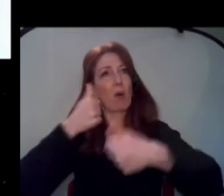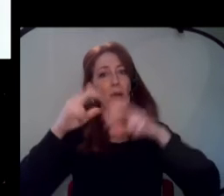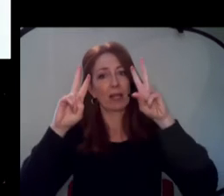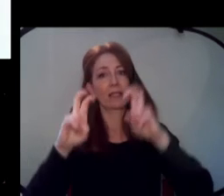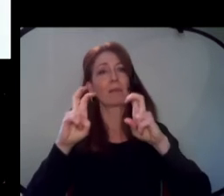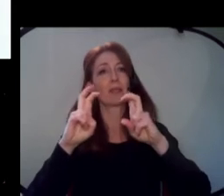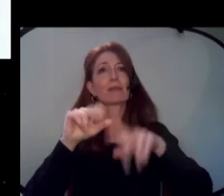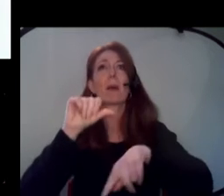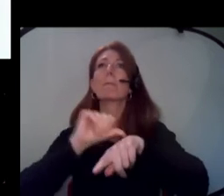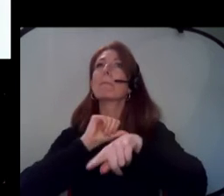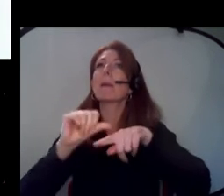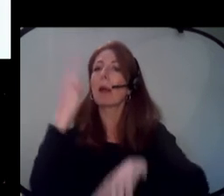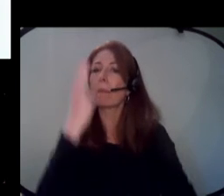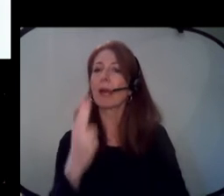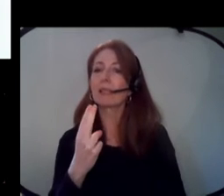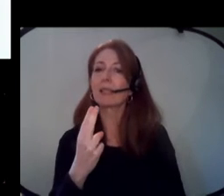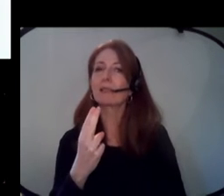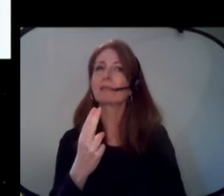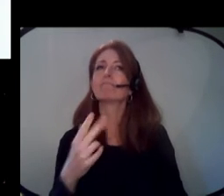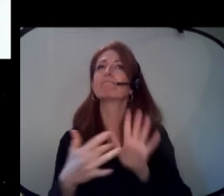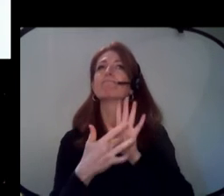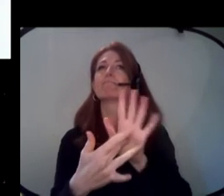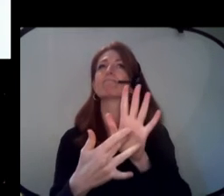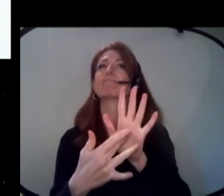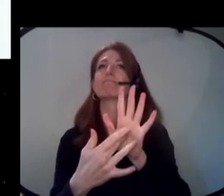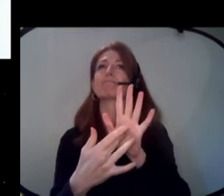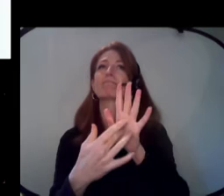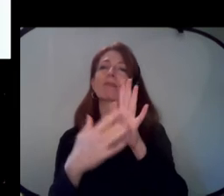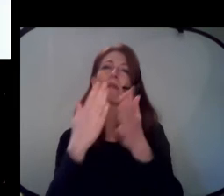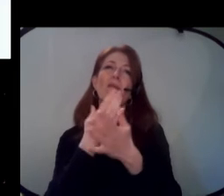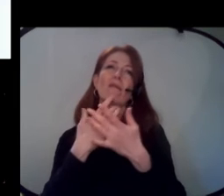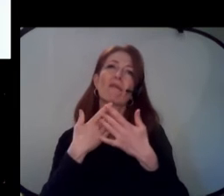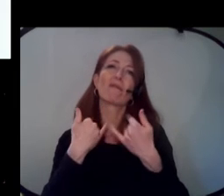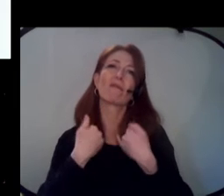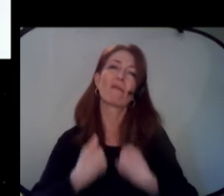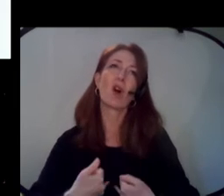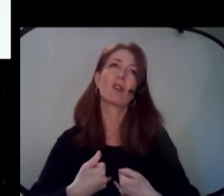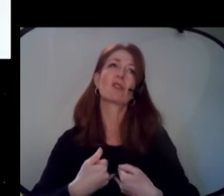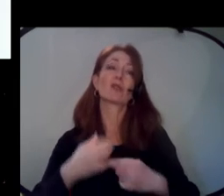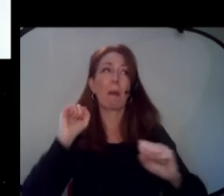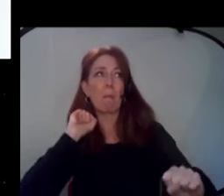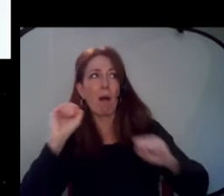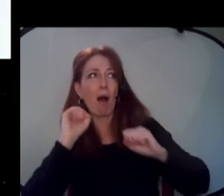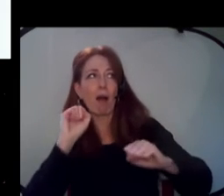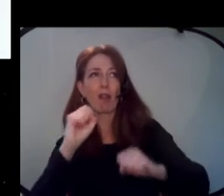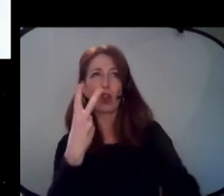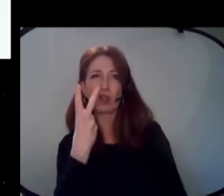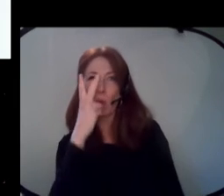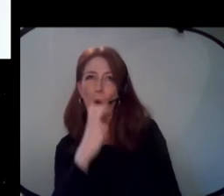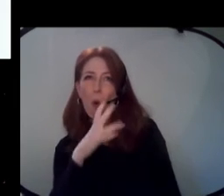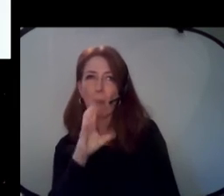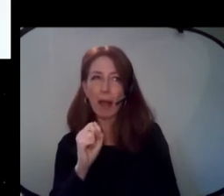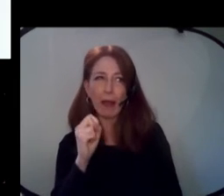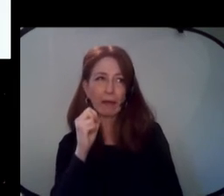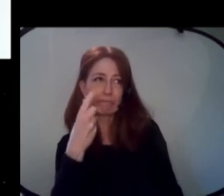at this time. It shows the virtuous young Susanna in her bath being spied on by two lecherous old men, the